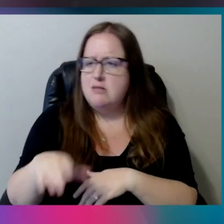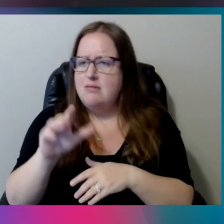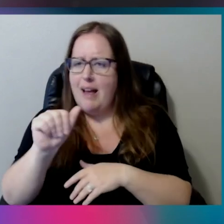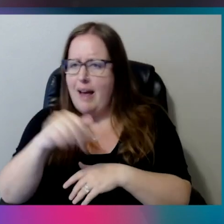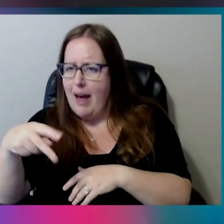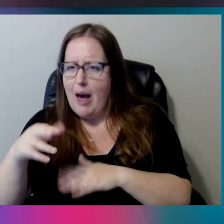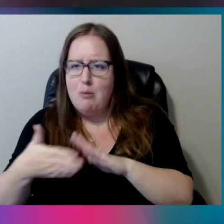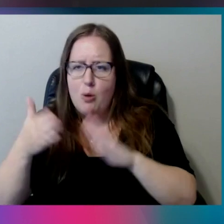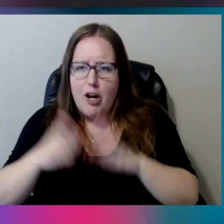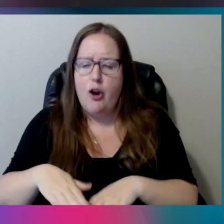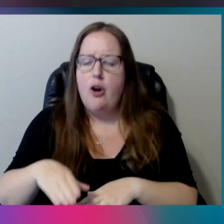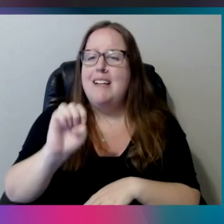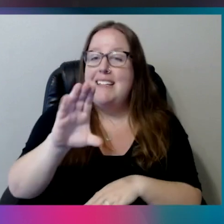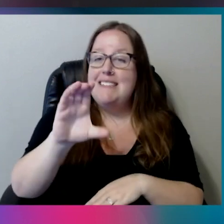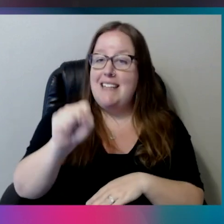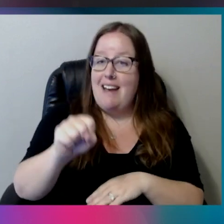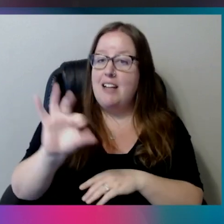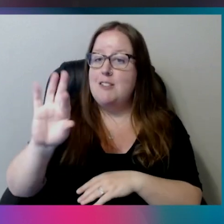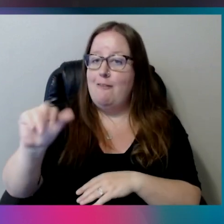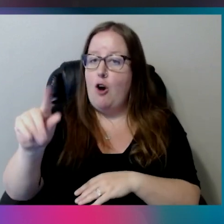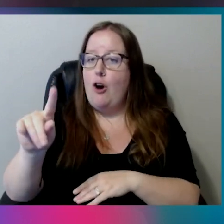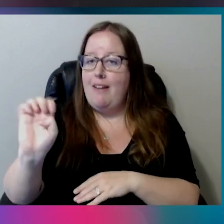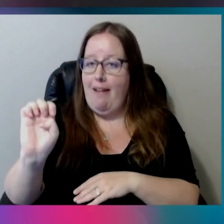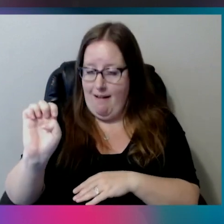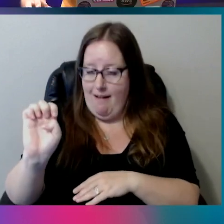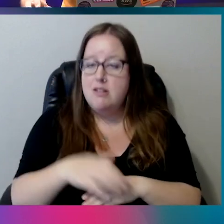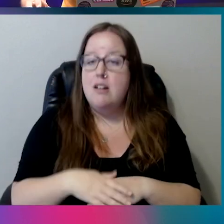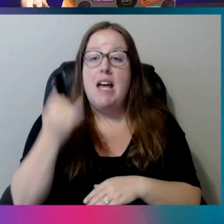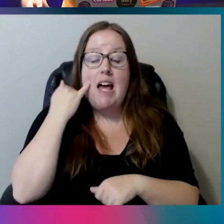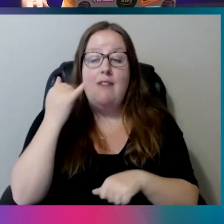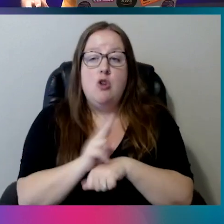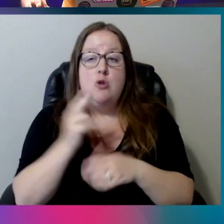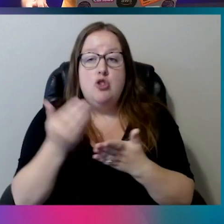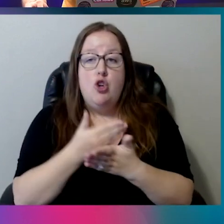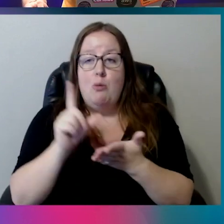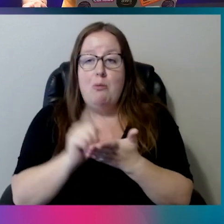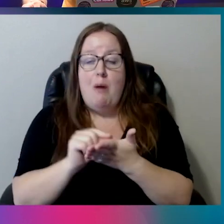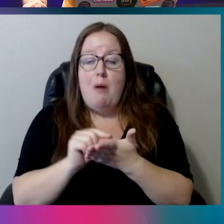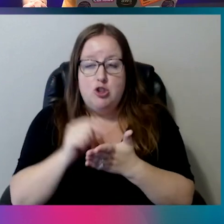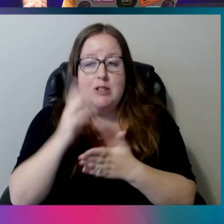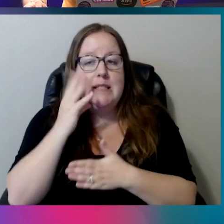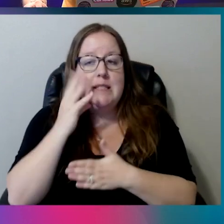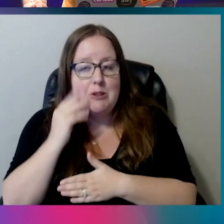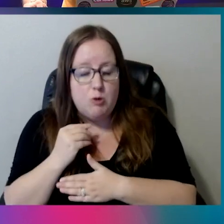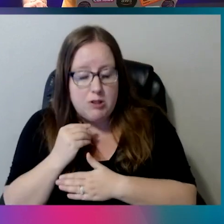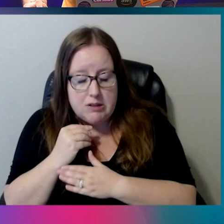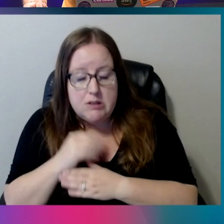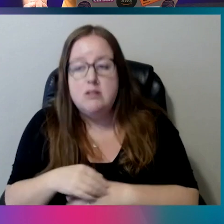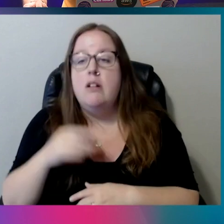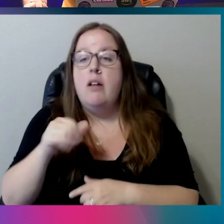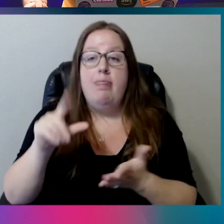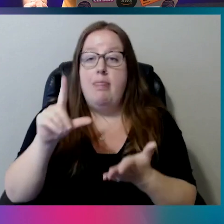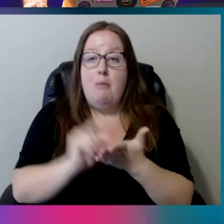Fargate, currently. App Runner's in there if you use the new publish experience. Okay. The publish